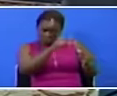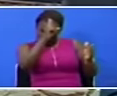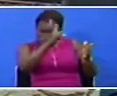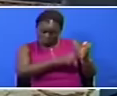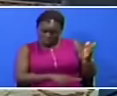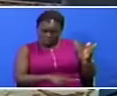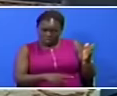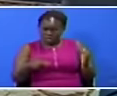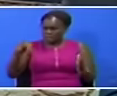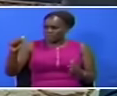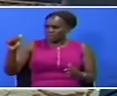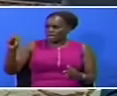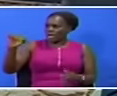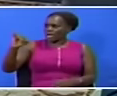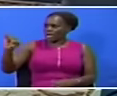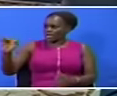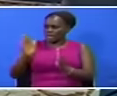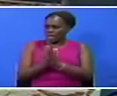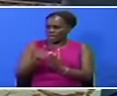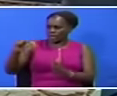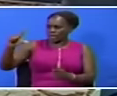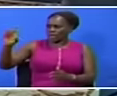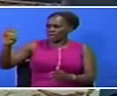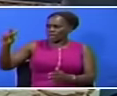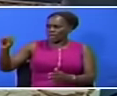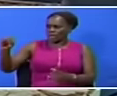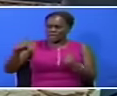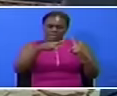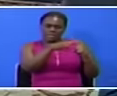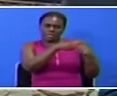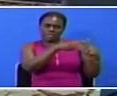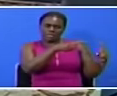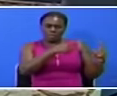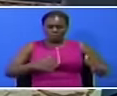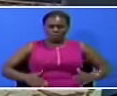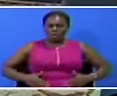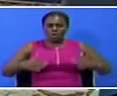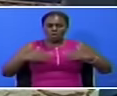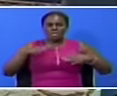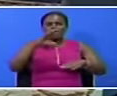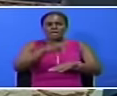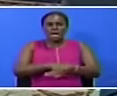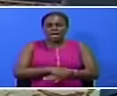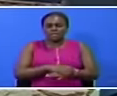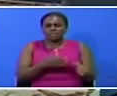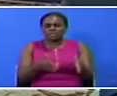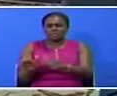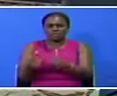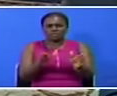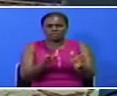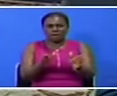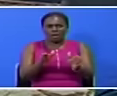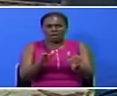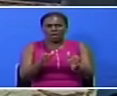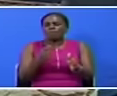Clifford, Tani, and Glenn were found murdered at their bodies were retrieved in River Nzoia. This is Moise Bridge